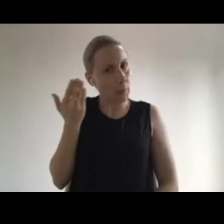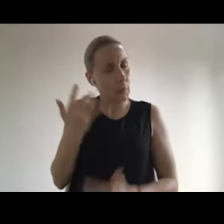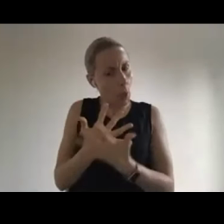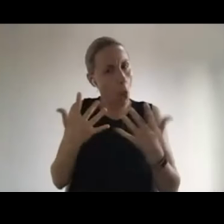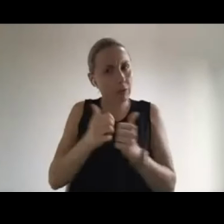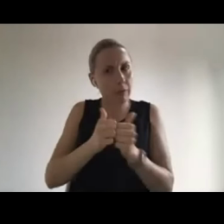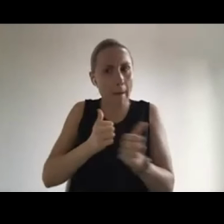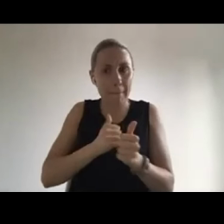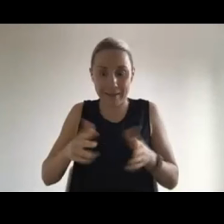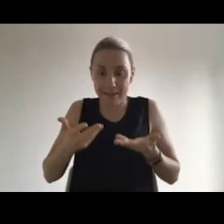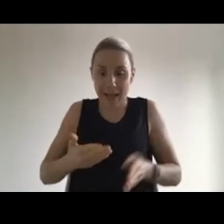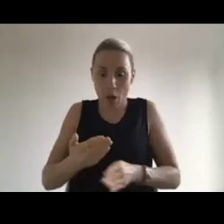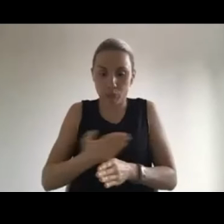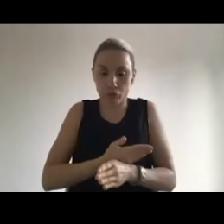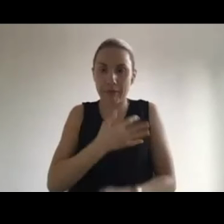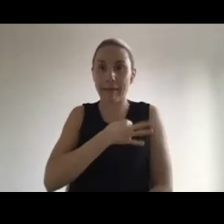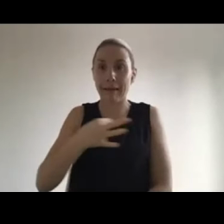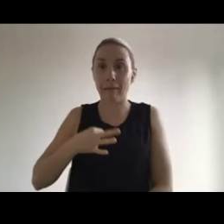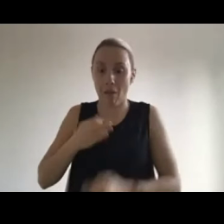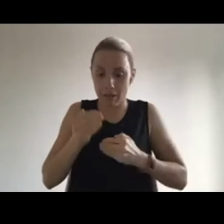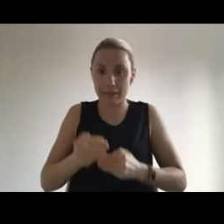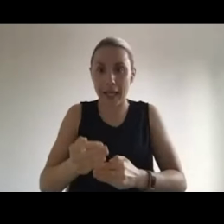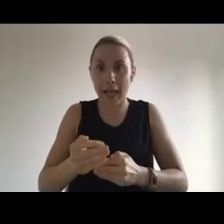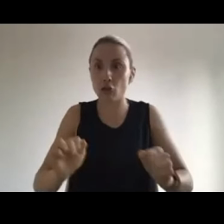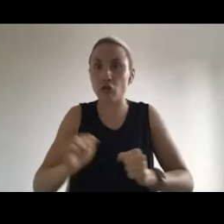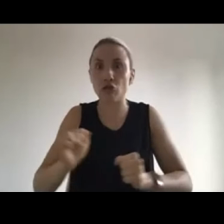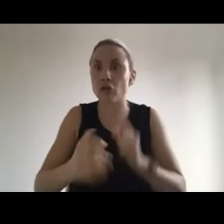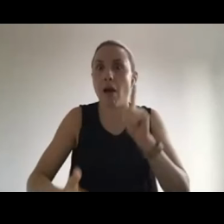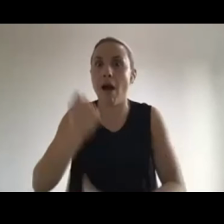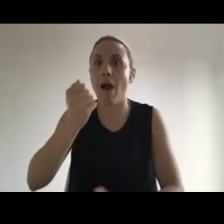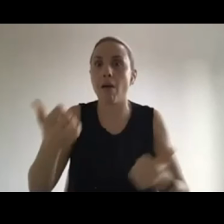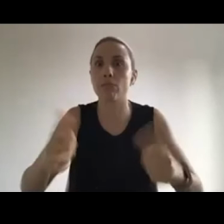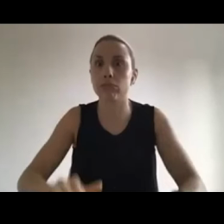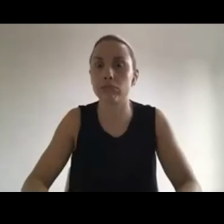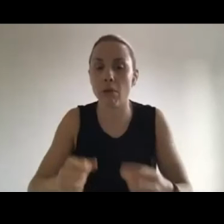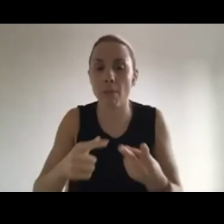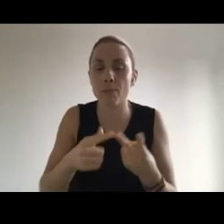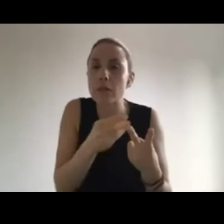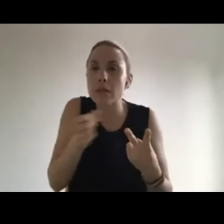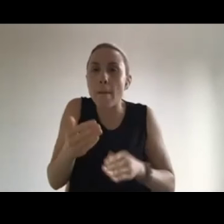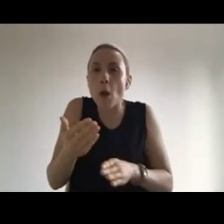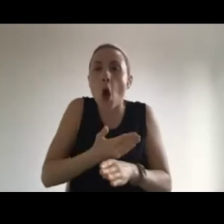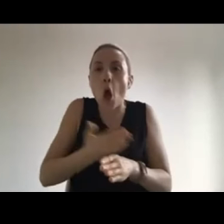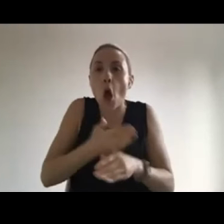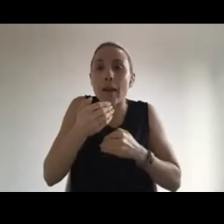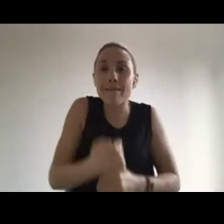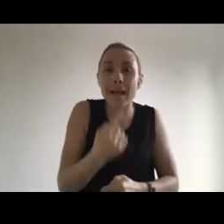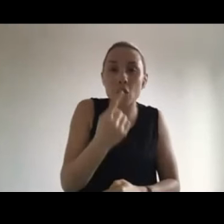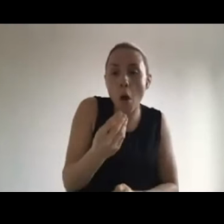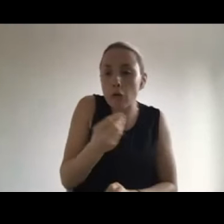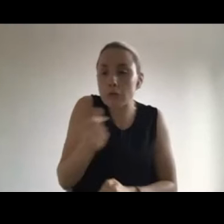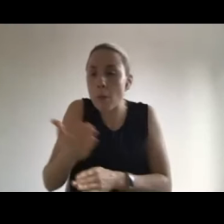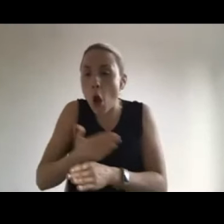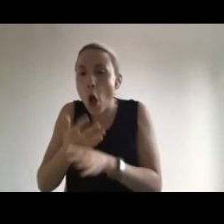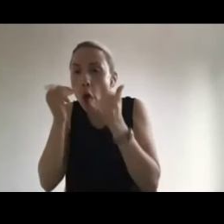stage. Some companies are in phase 1, so early phase trials, first in men. Some are progressing along the